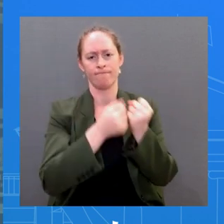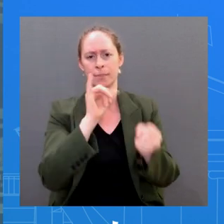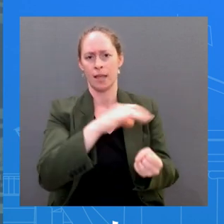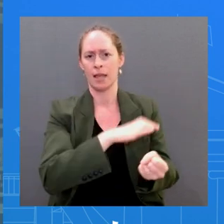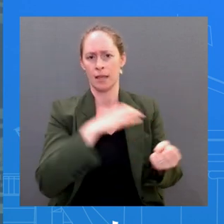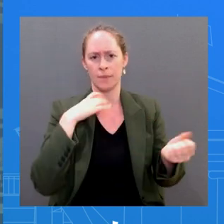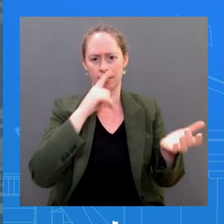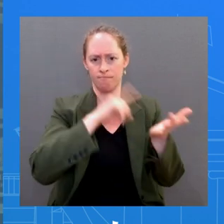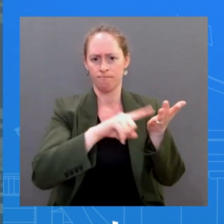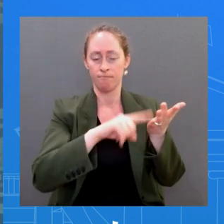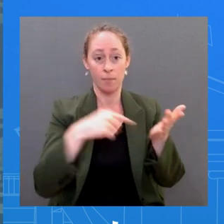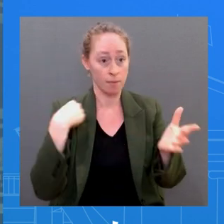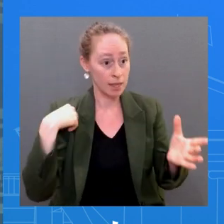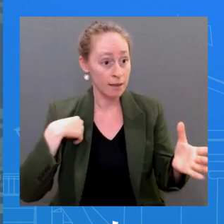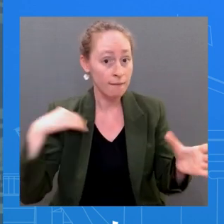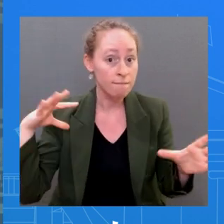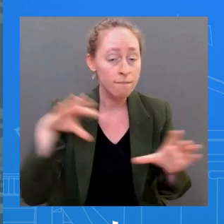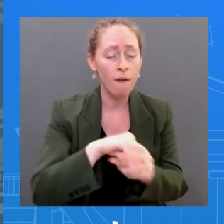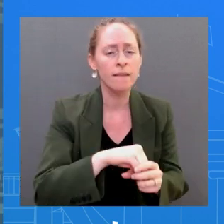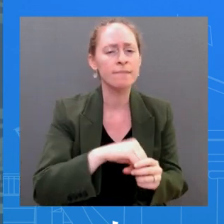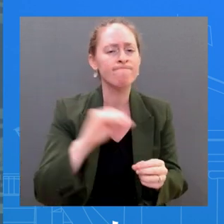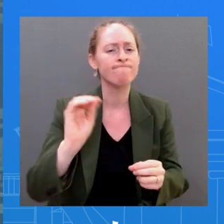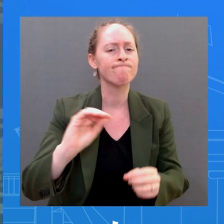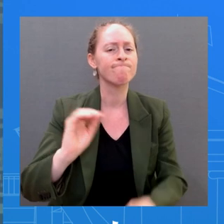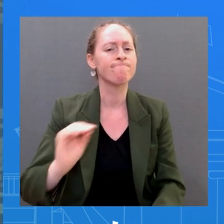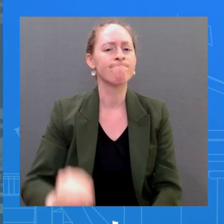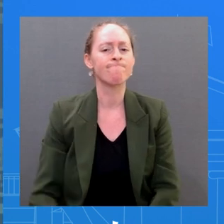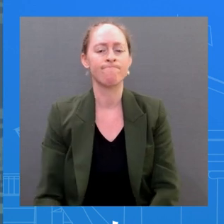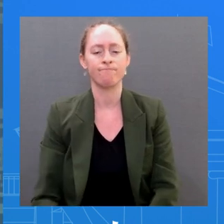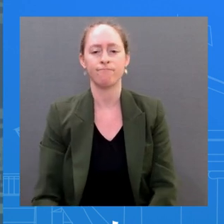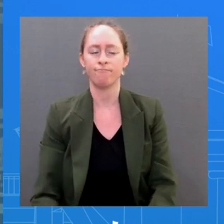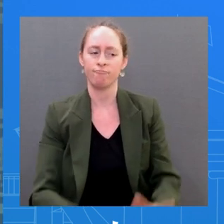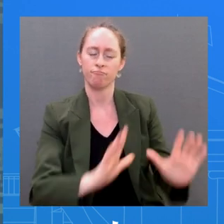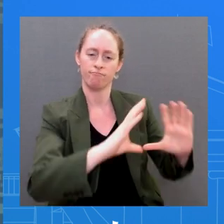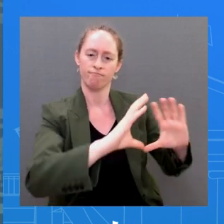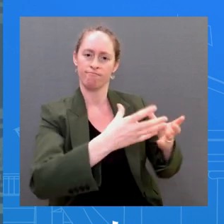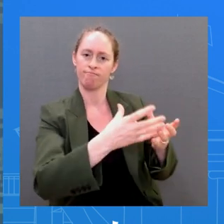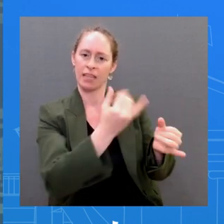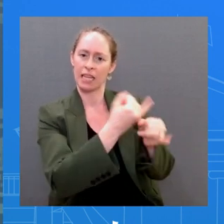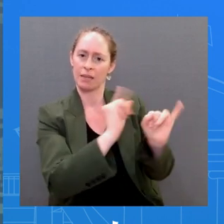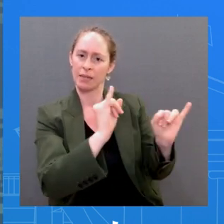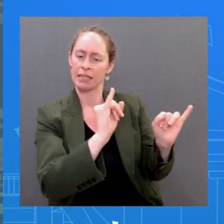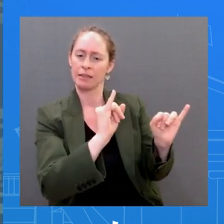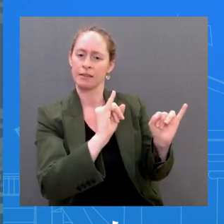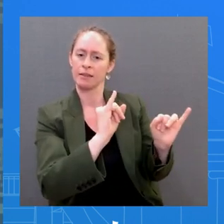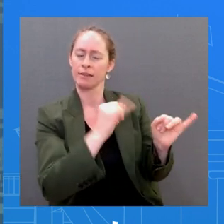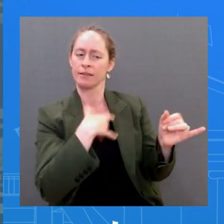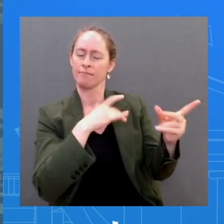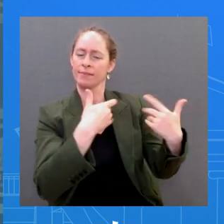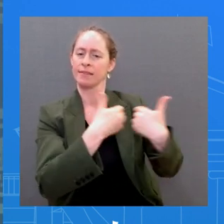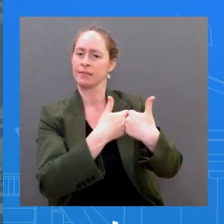That is something that is independent and needs to stay independent. You know, it is important